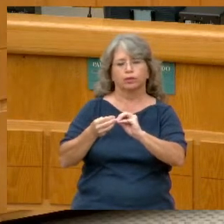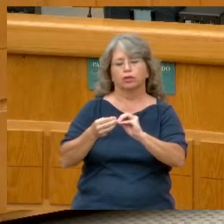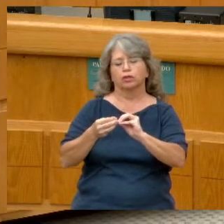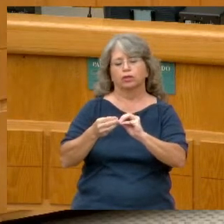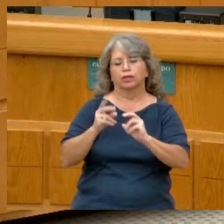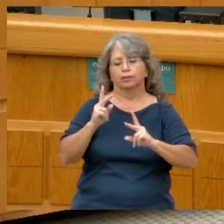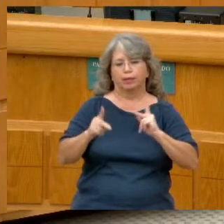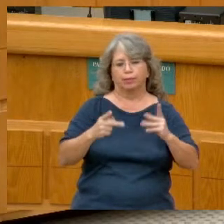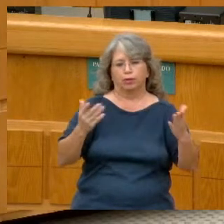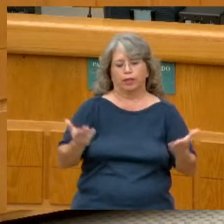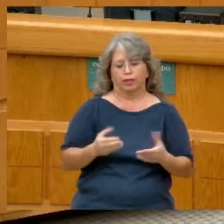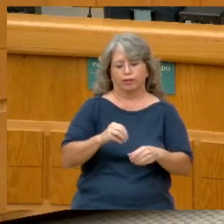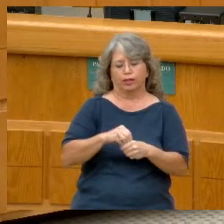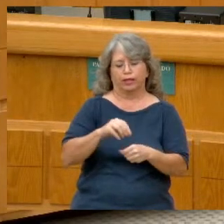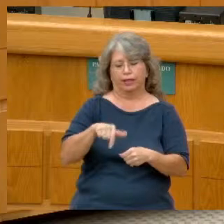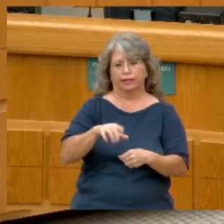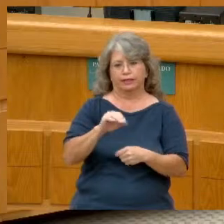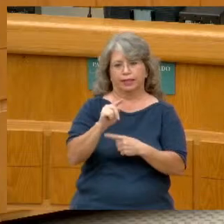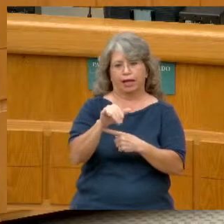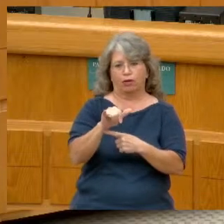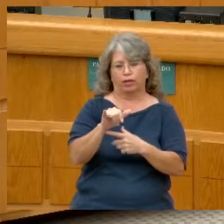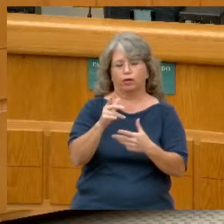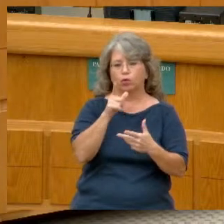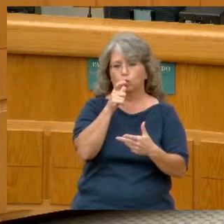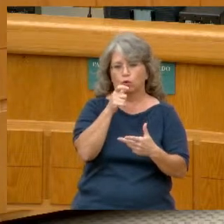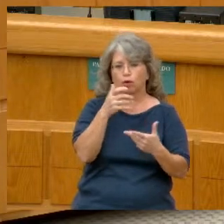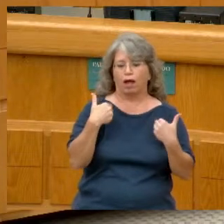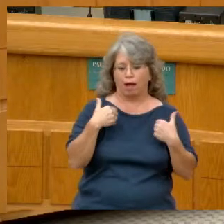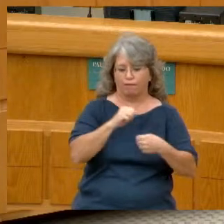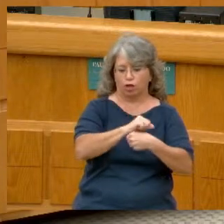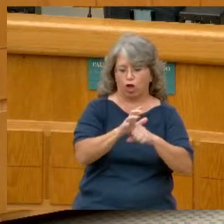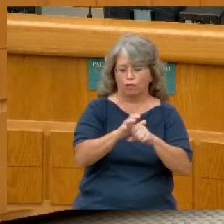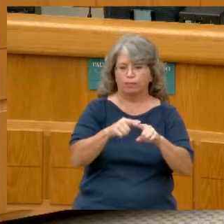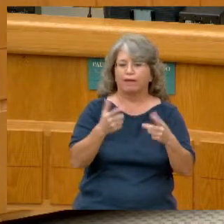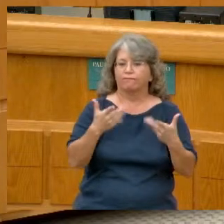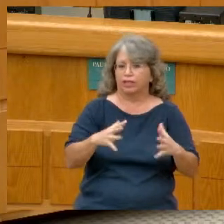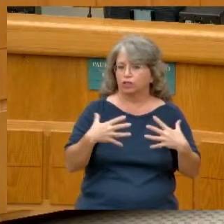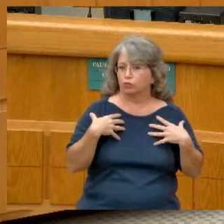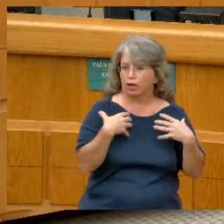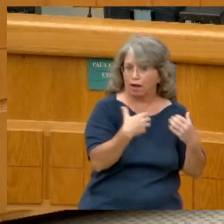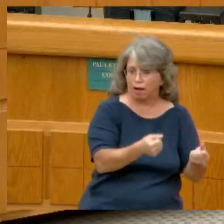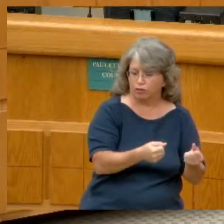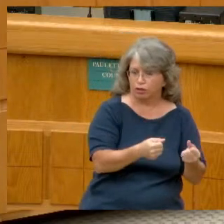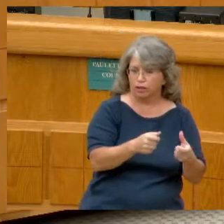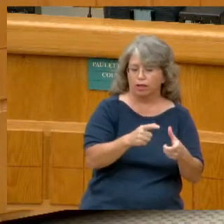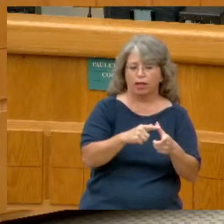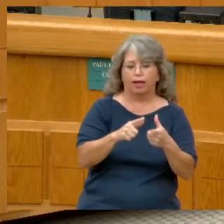here in Nueces County. And so the last are the active cases. If you take the total, the